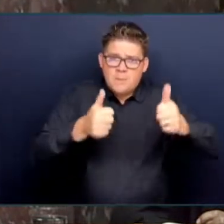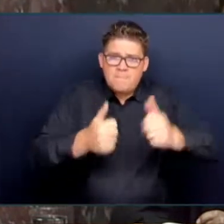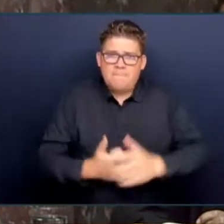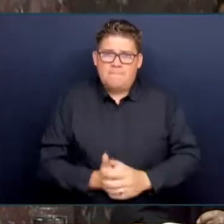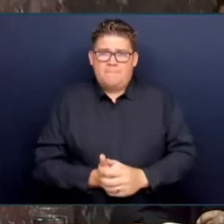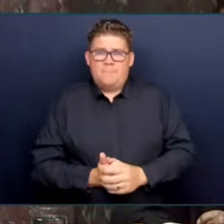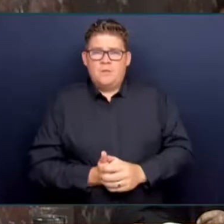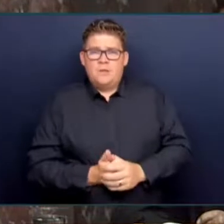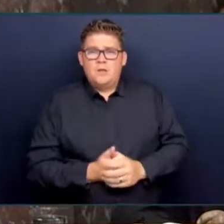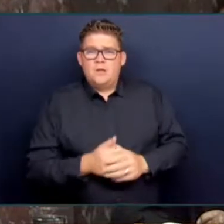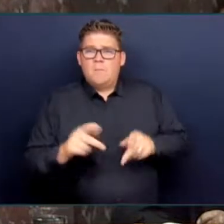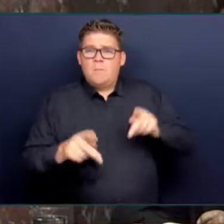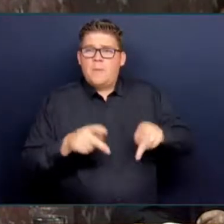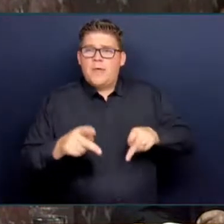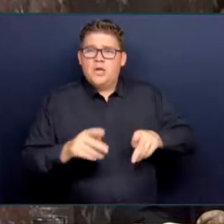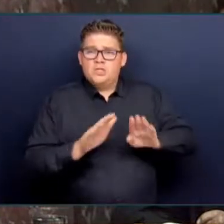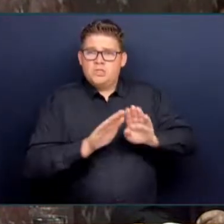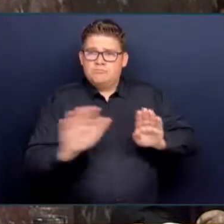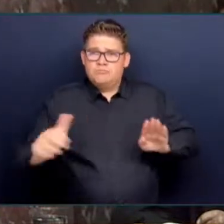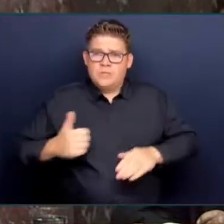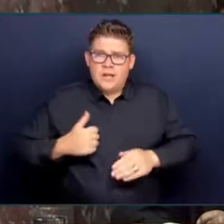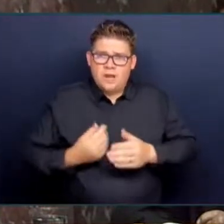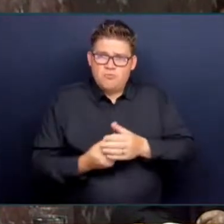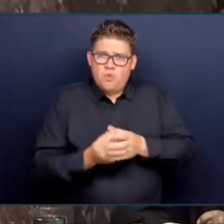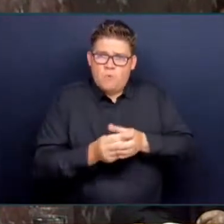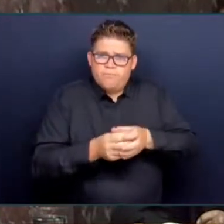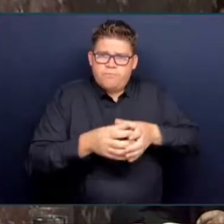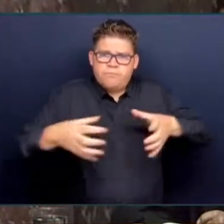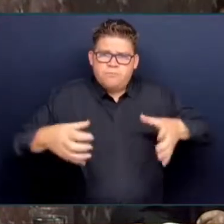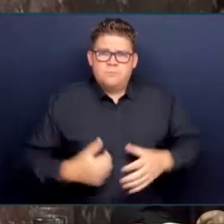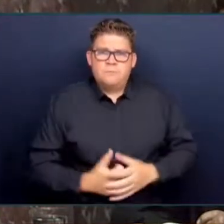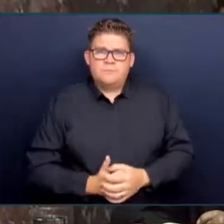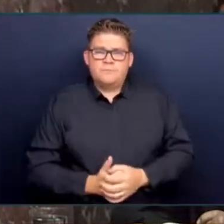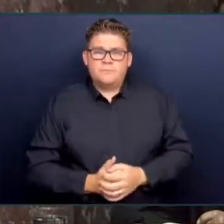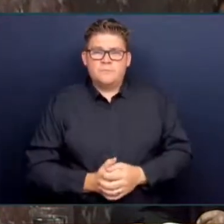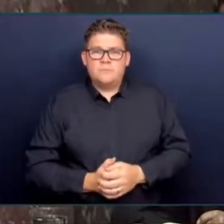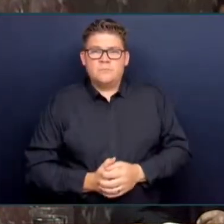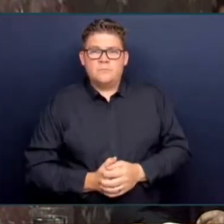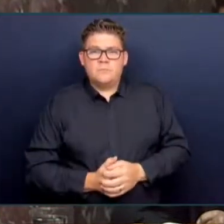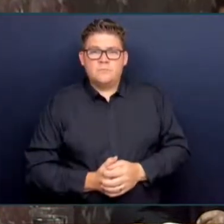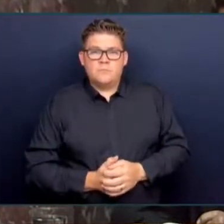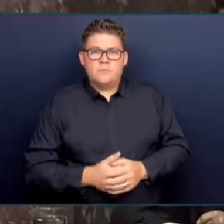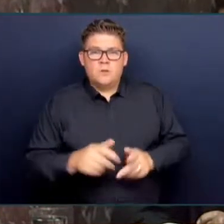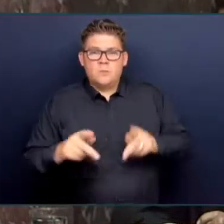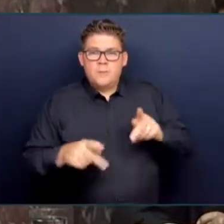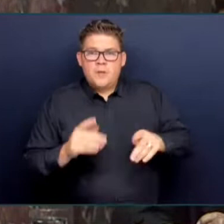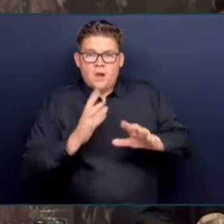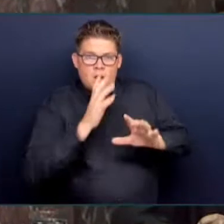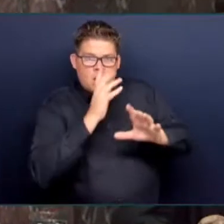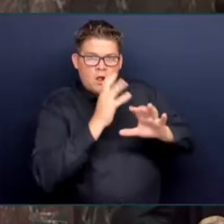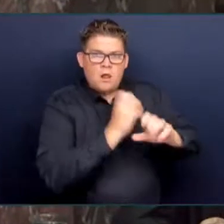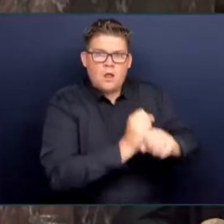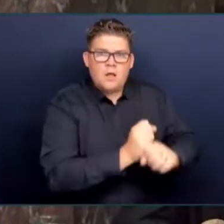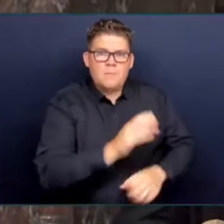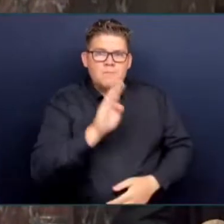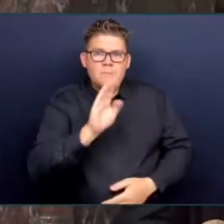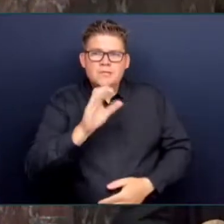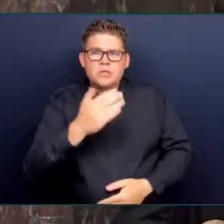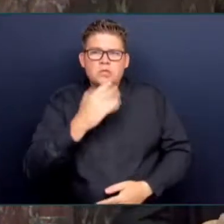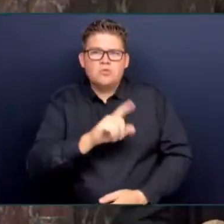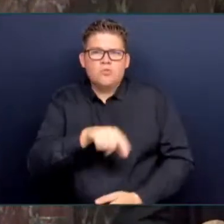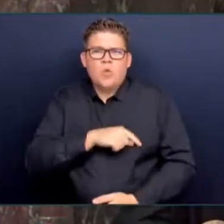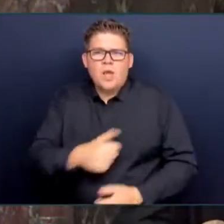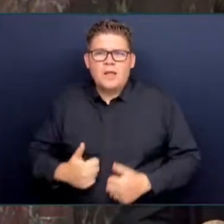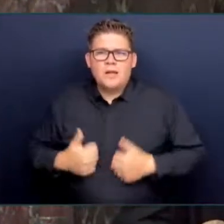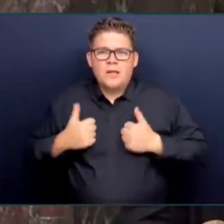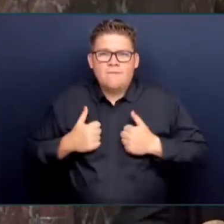attracted to the quality of life here. Over 100,000 people moved here last year, and Mr. Speaker, housing needs to be provided for them. But